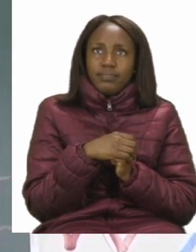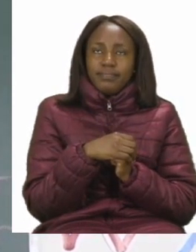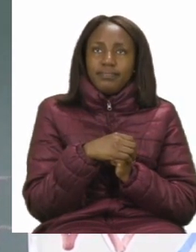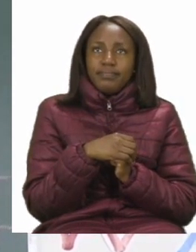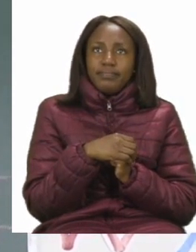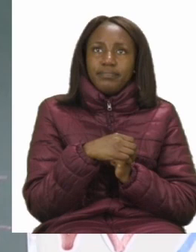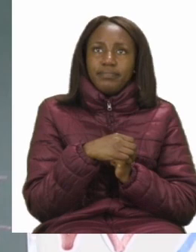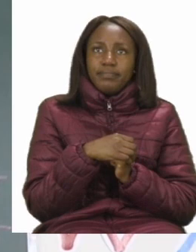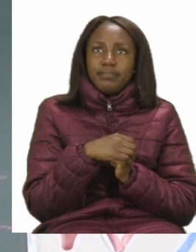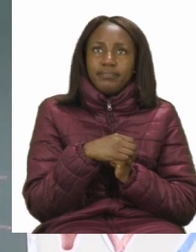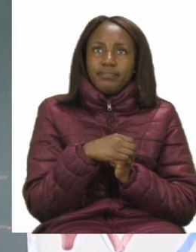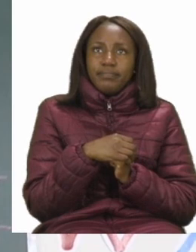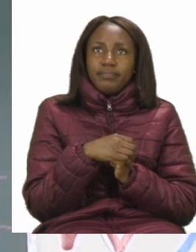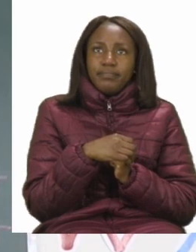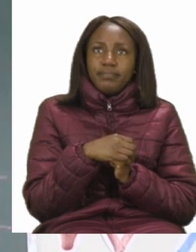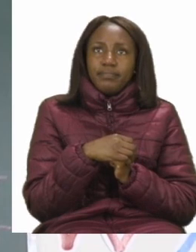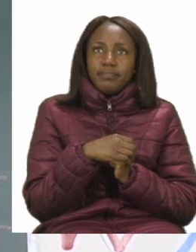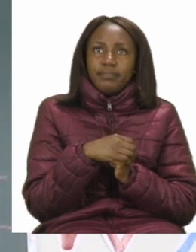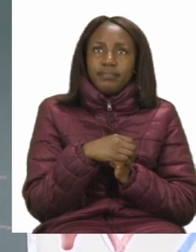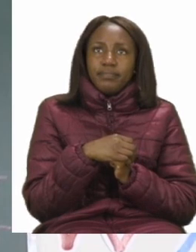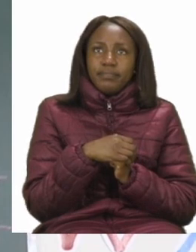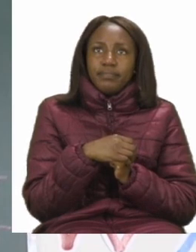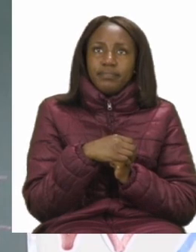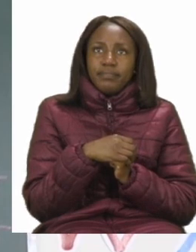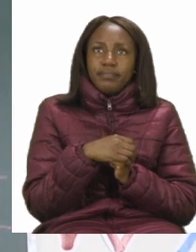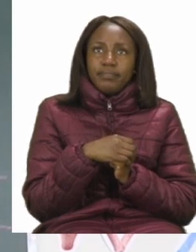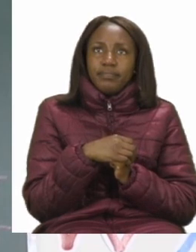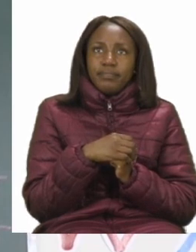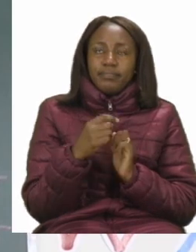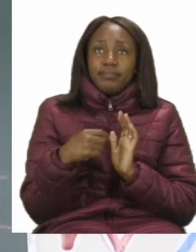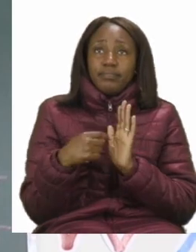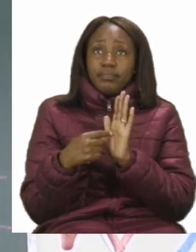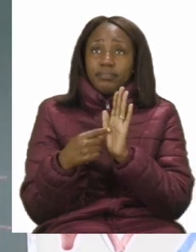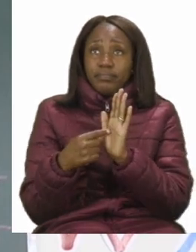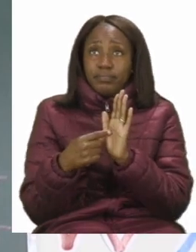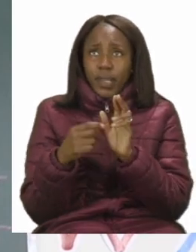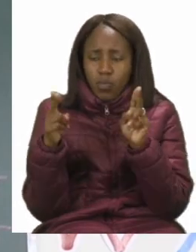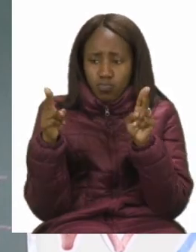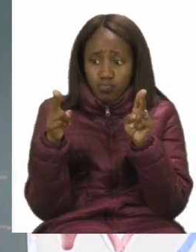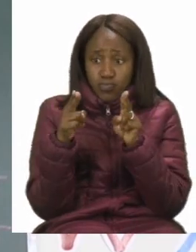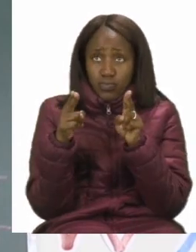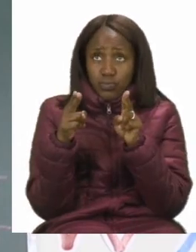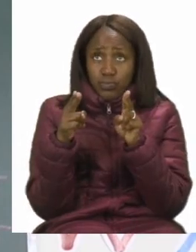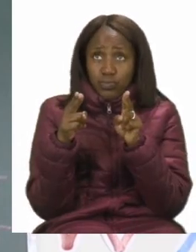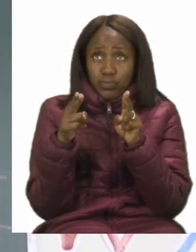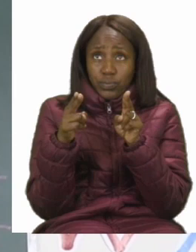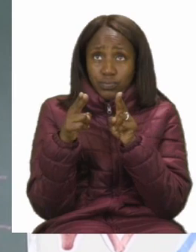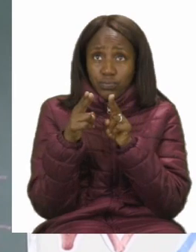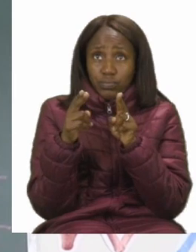2:30. Okay, so we put our short hand